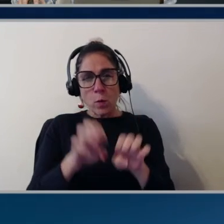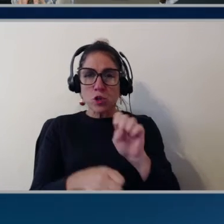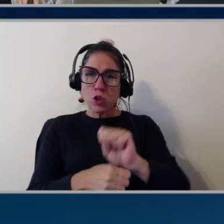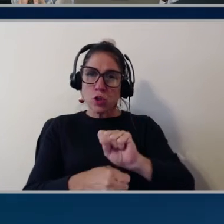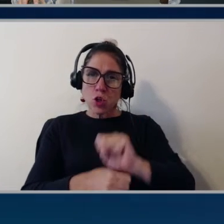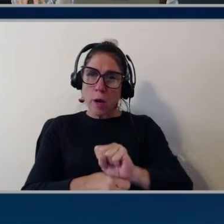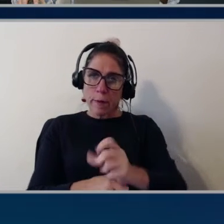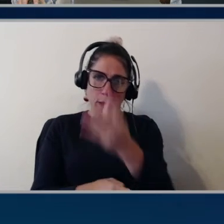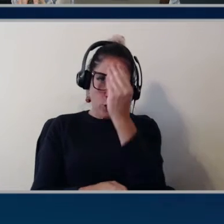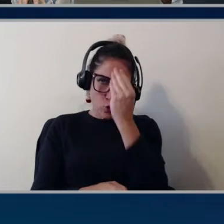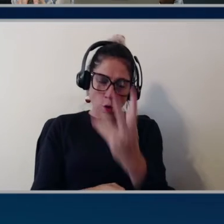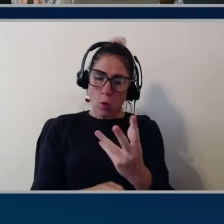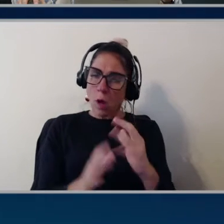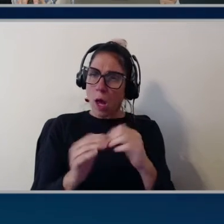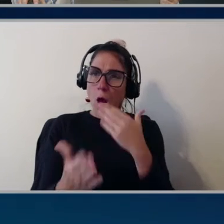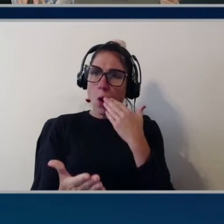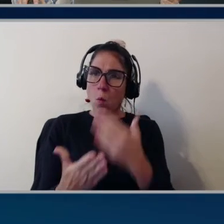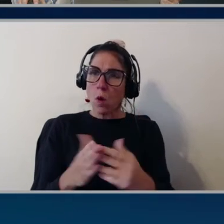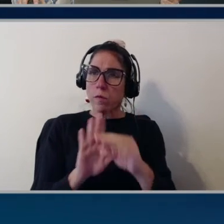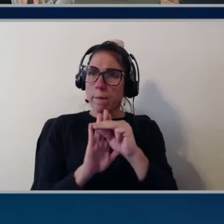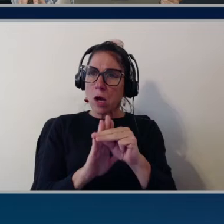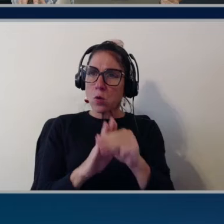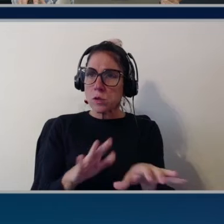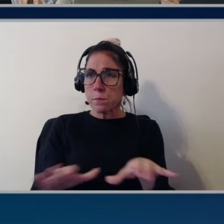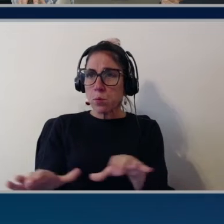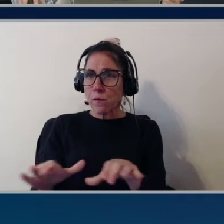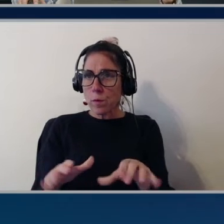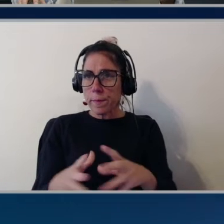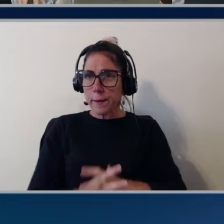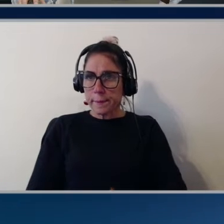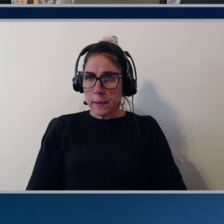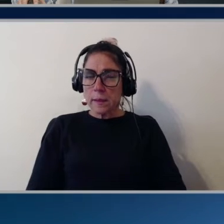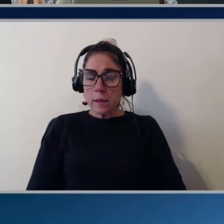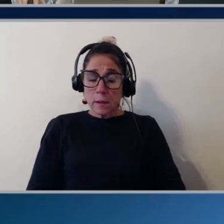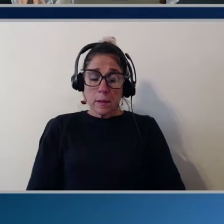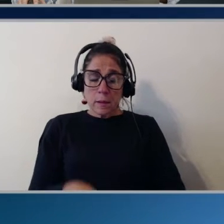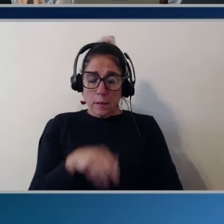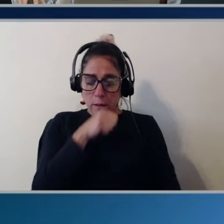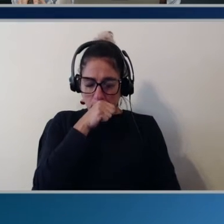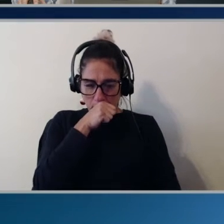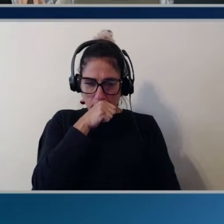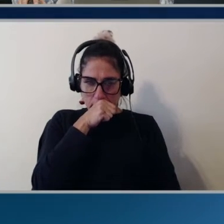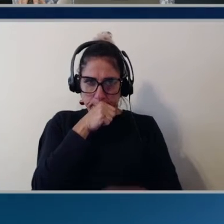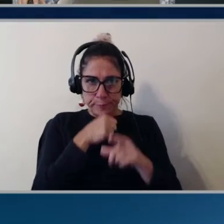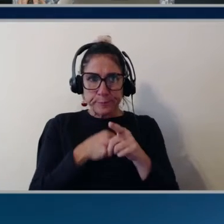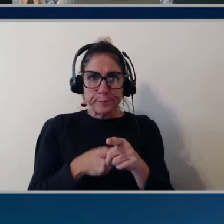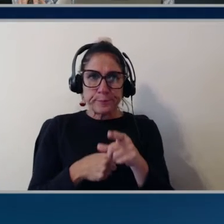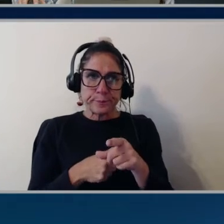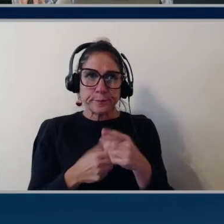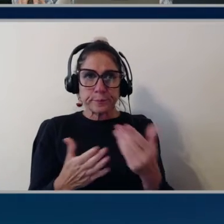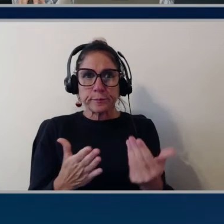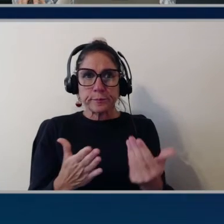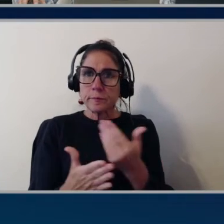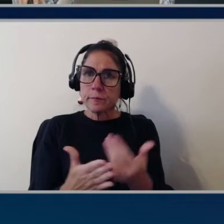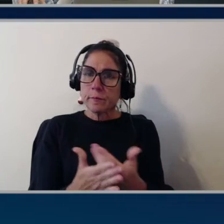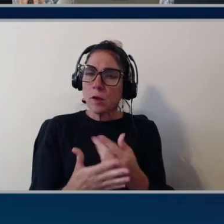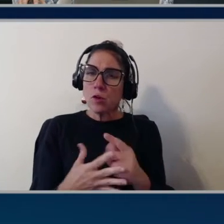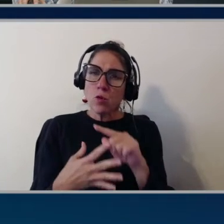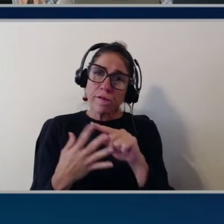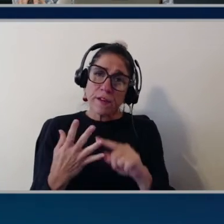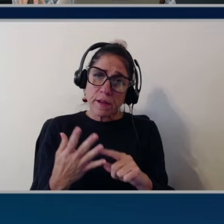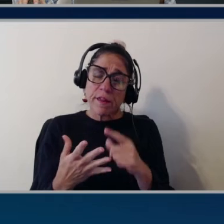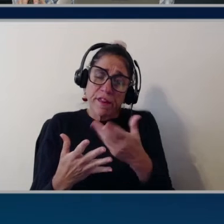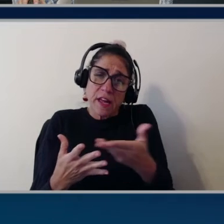tells you how well your model is performing. Okay. So it's again, it's a new feature which we introduced,